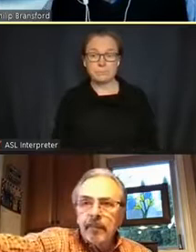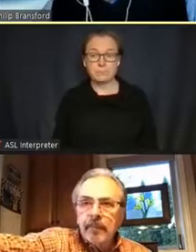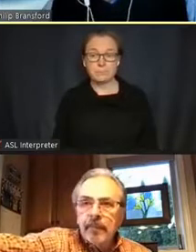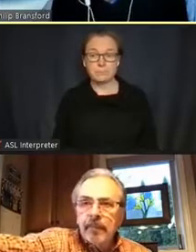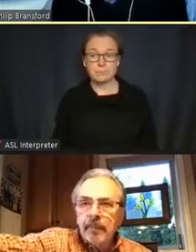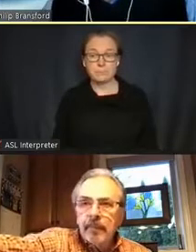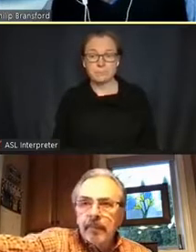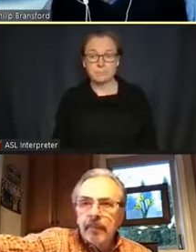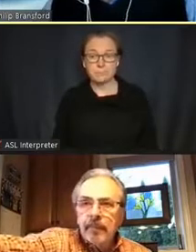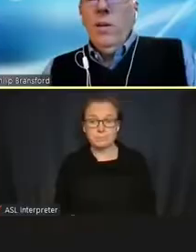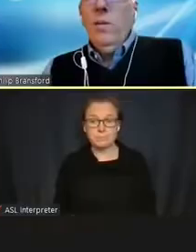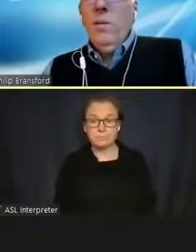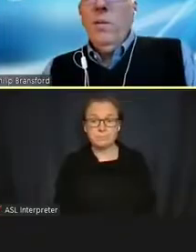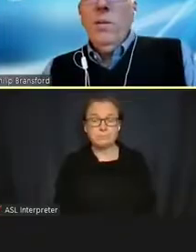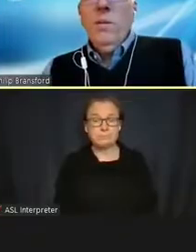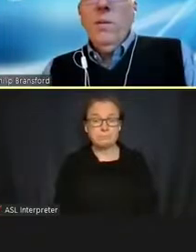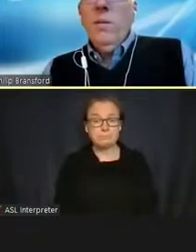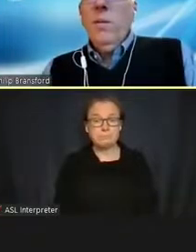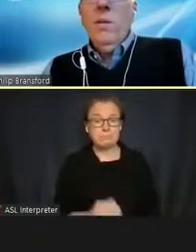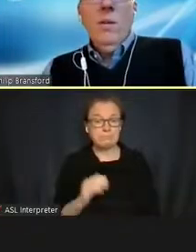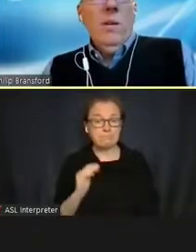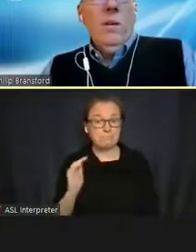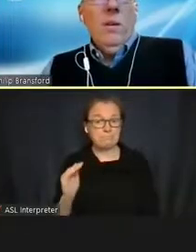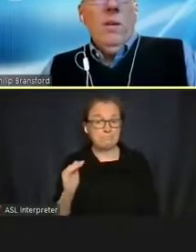And if we could move one more slide.